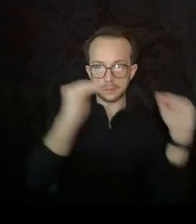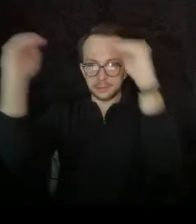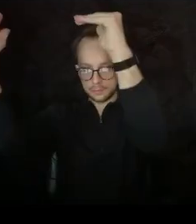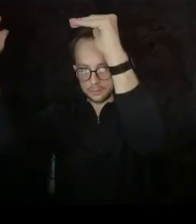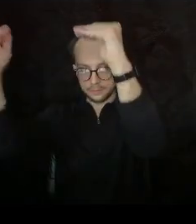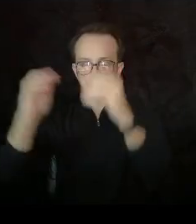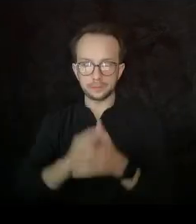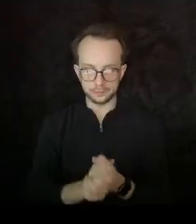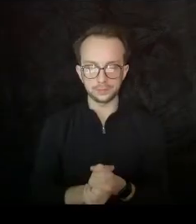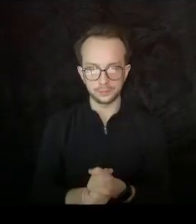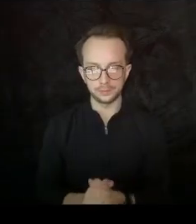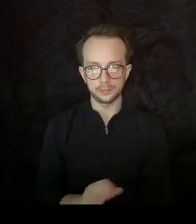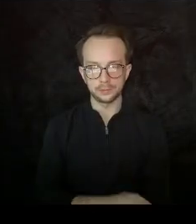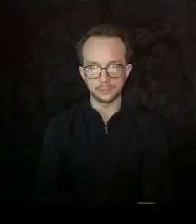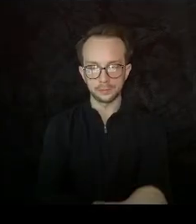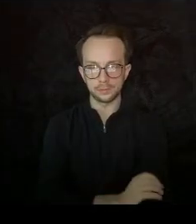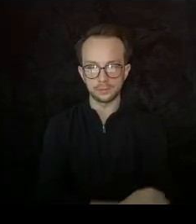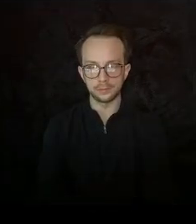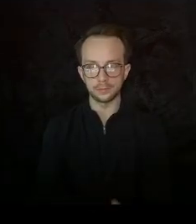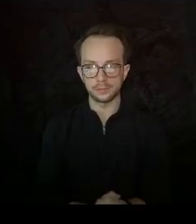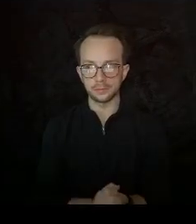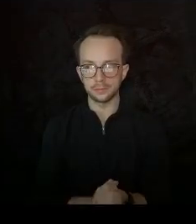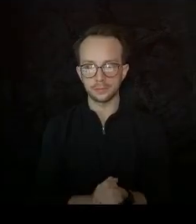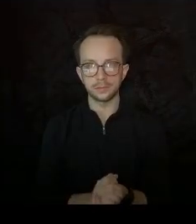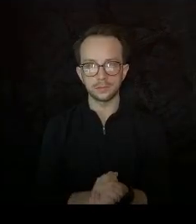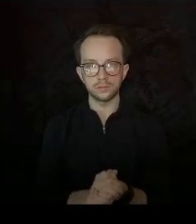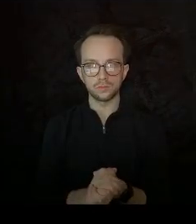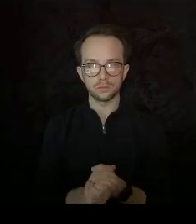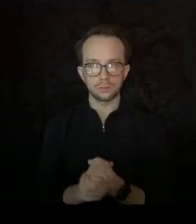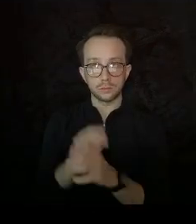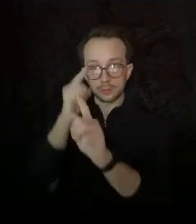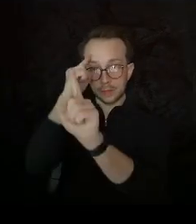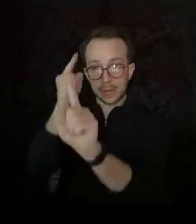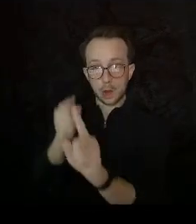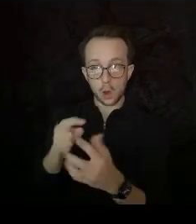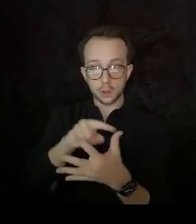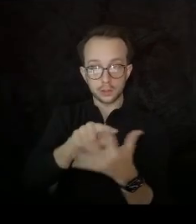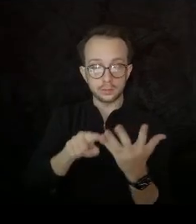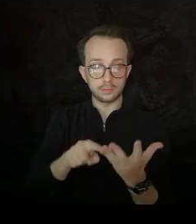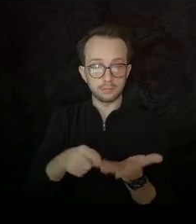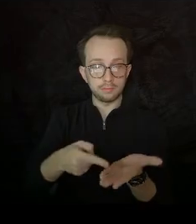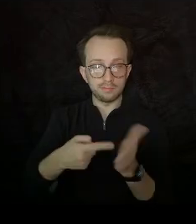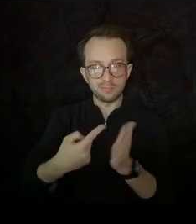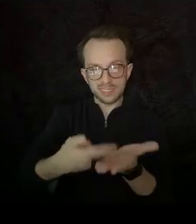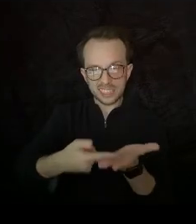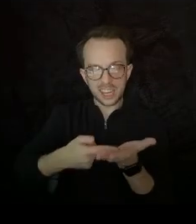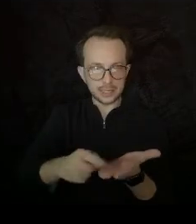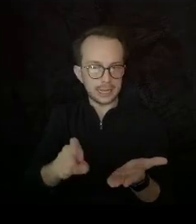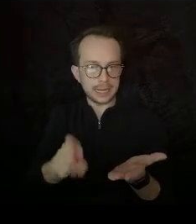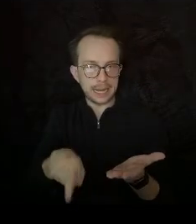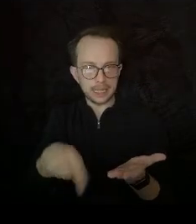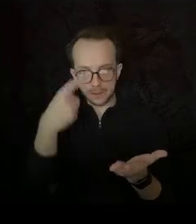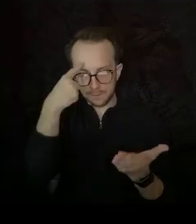goal. These goals address the skills needed for success and do not just repeat content standards.